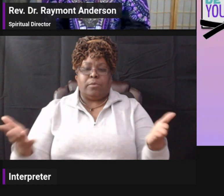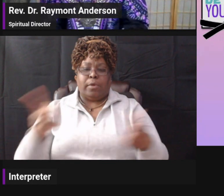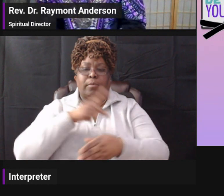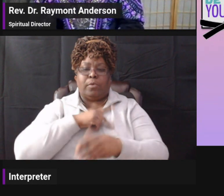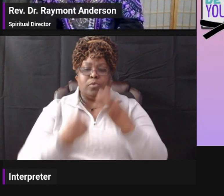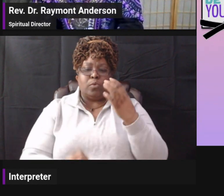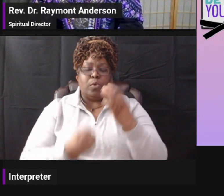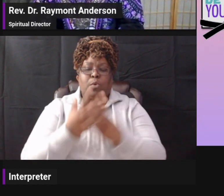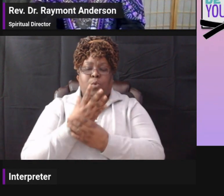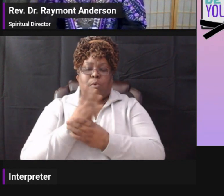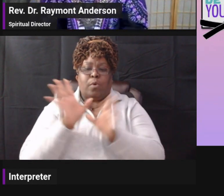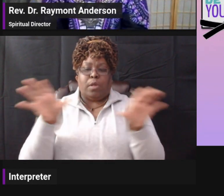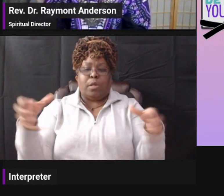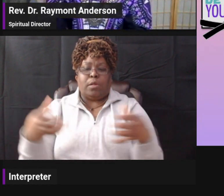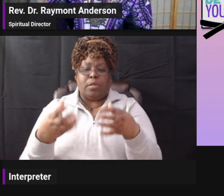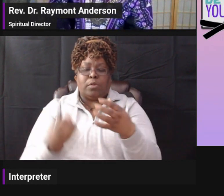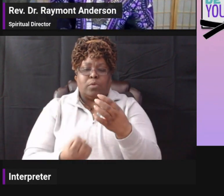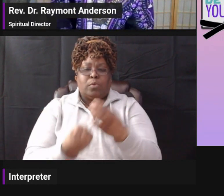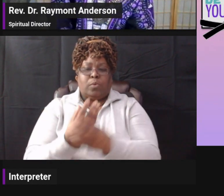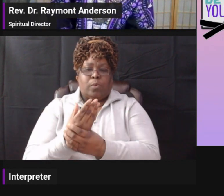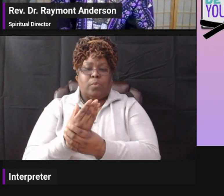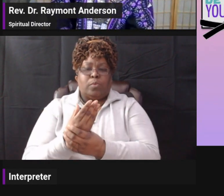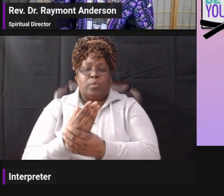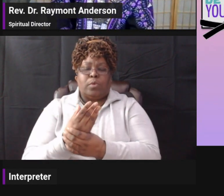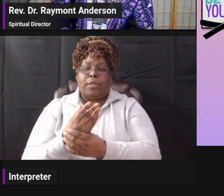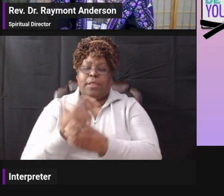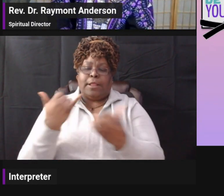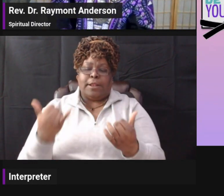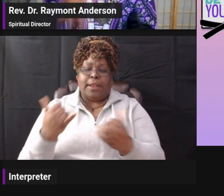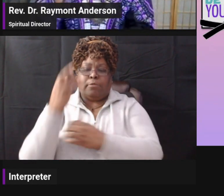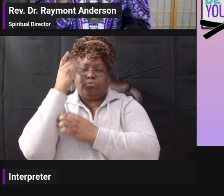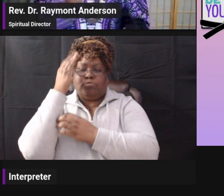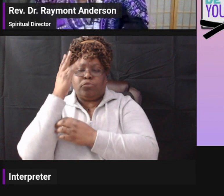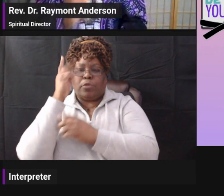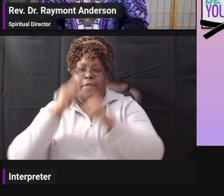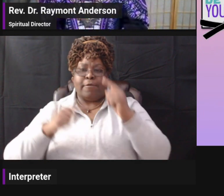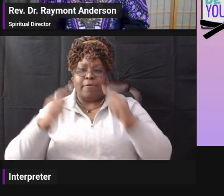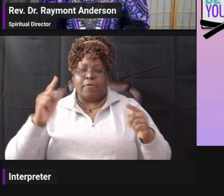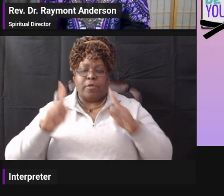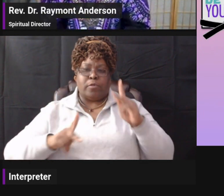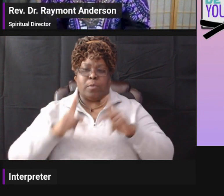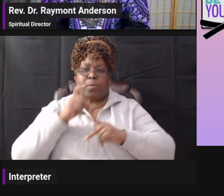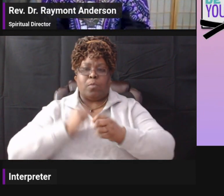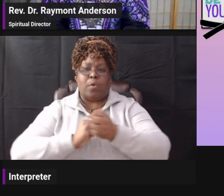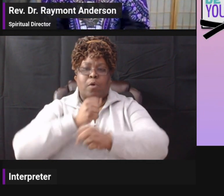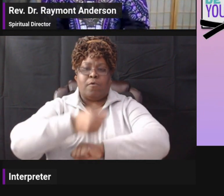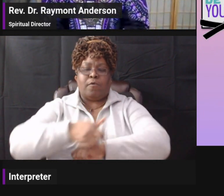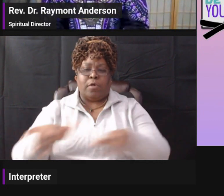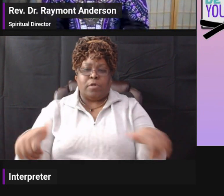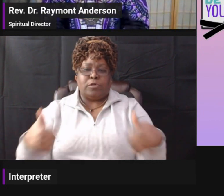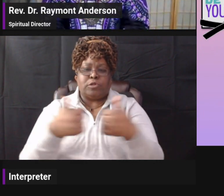can lead to personal growth and collective growth? Consider various people who have